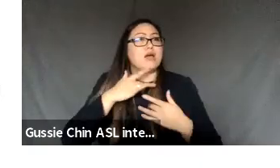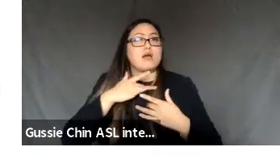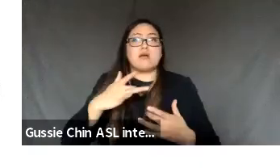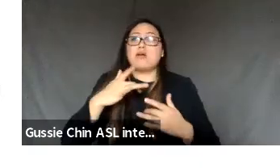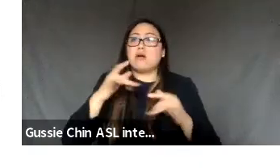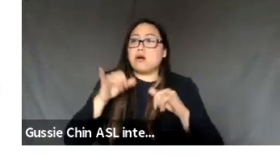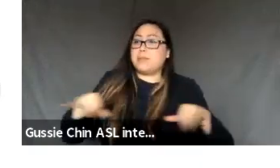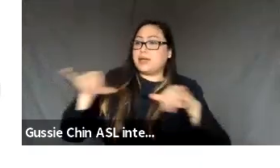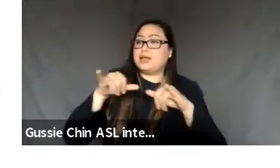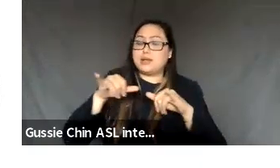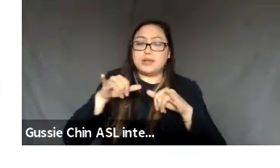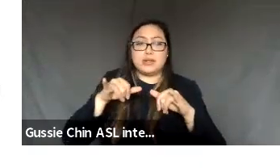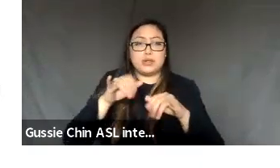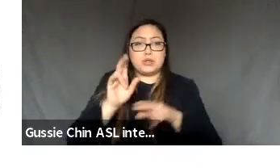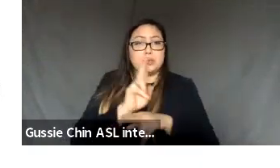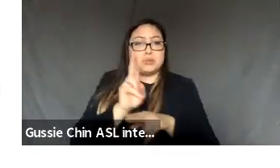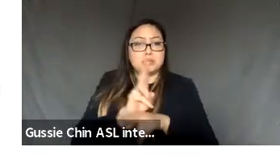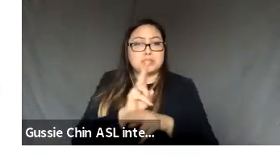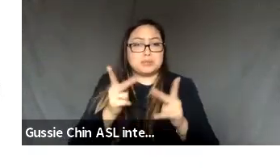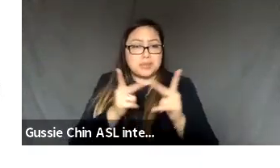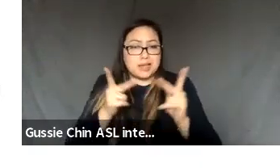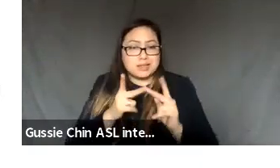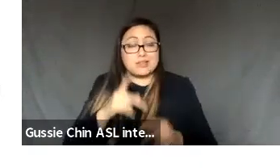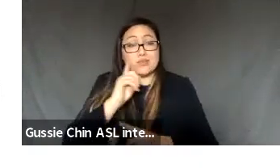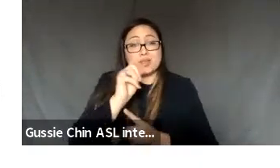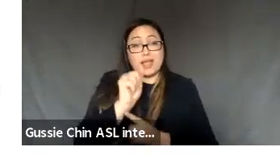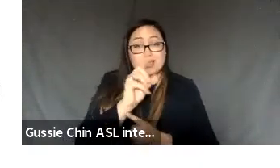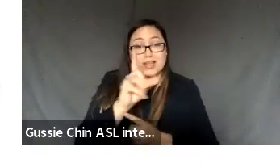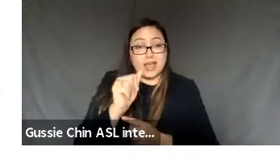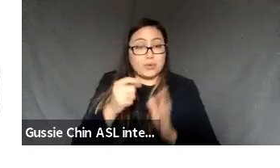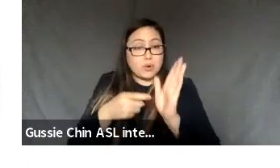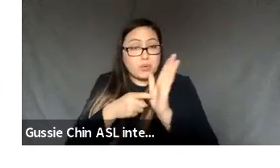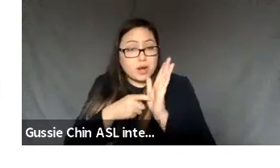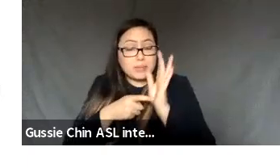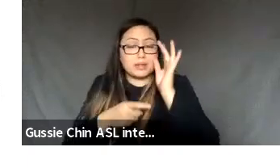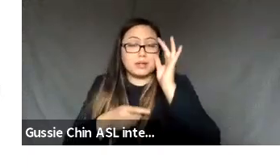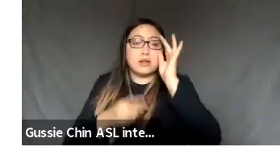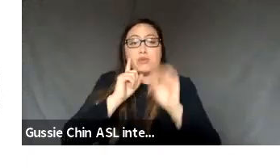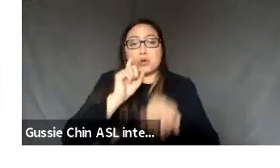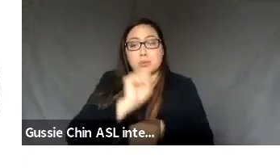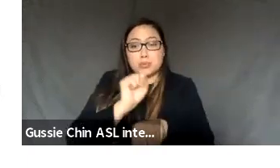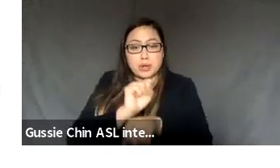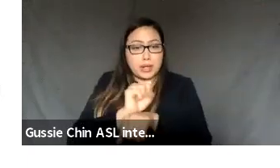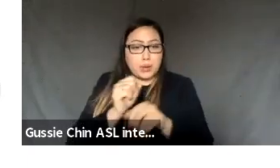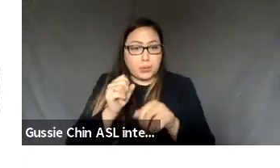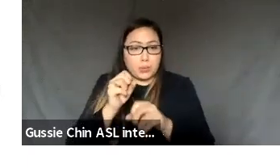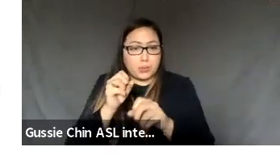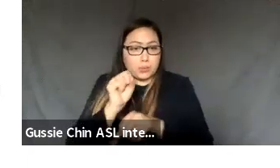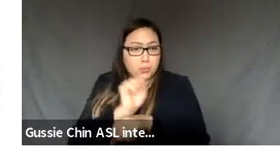differences between the ADA requirement as it relates to employee work areas versus the ABA requirements.